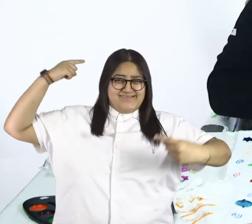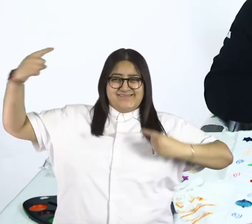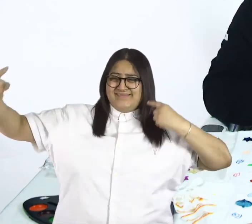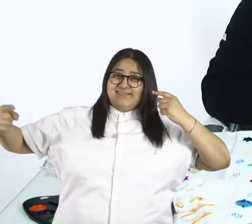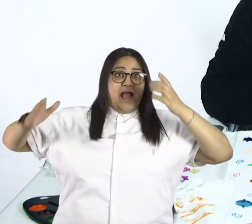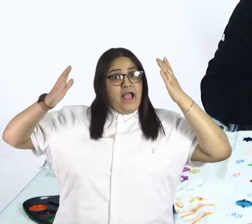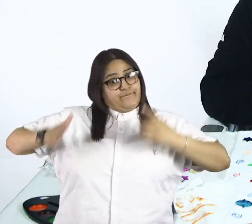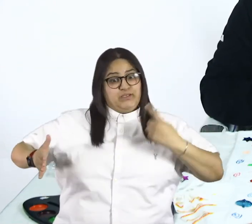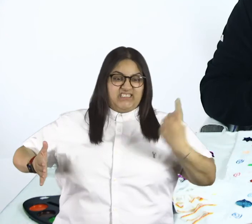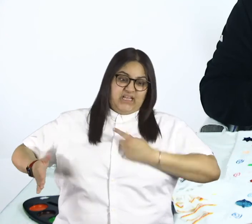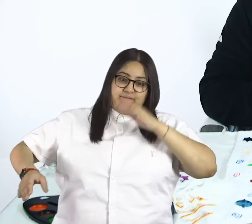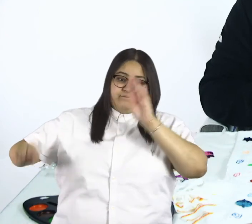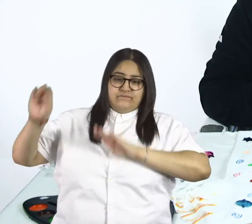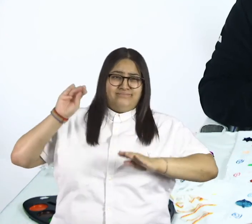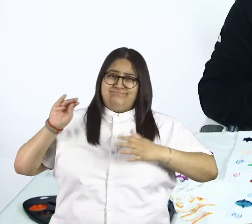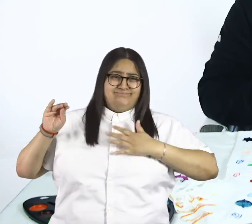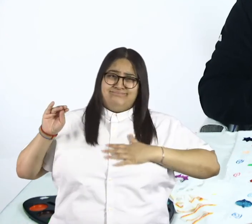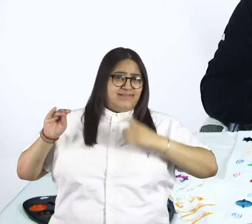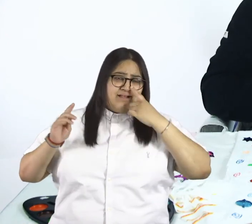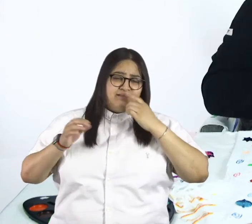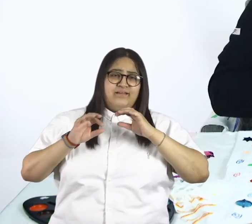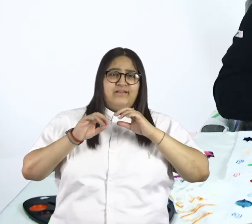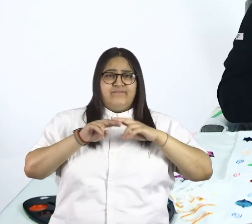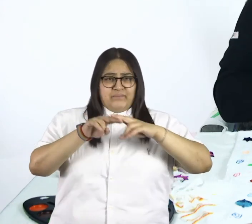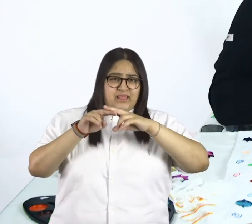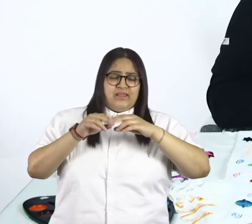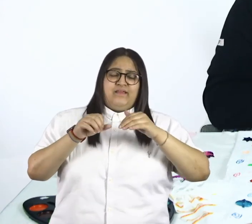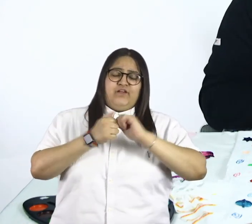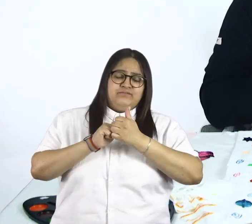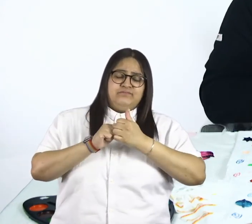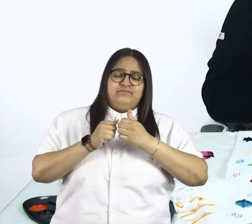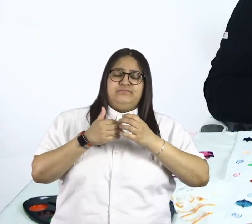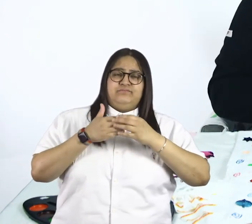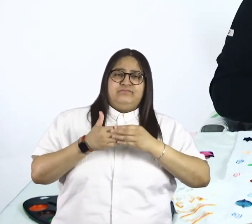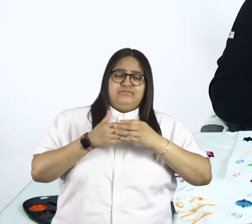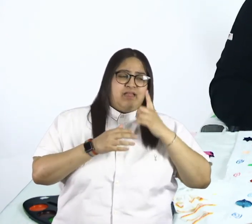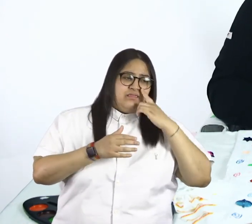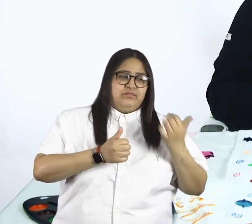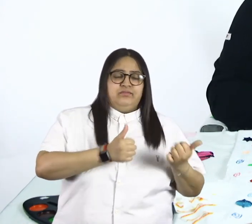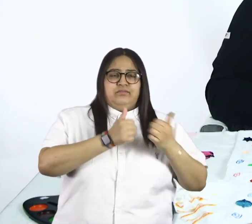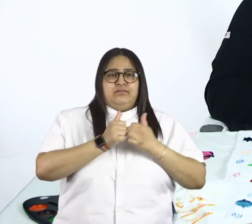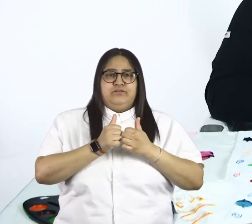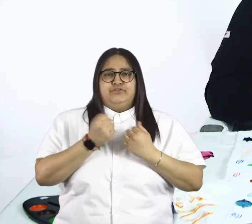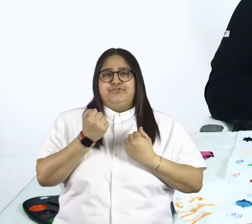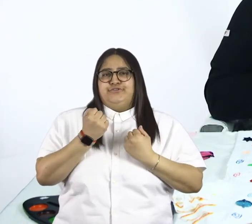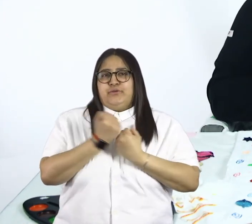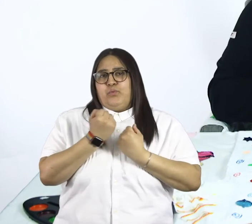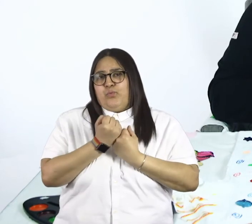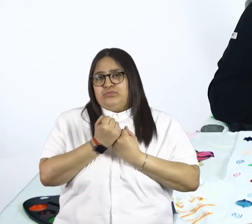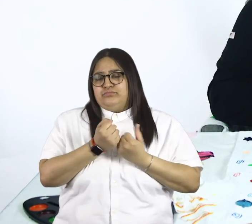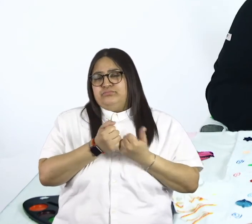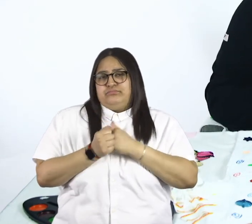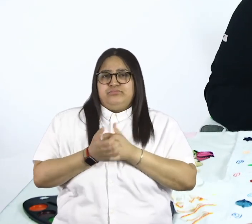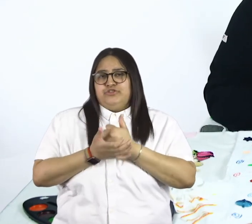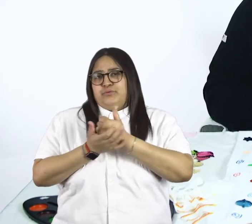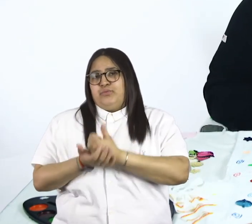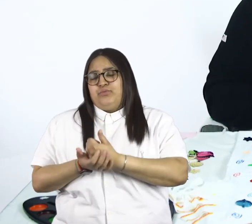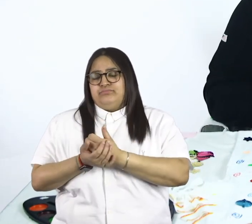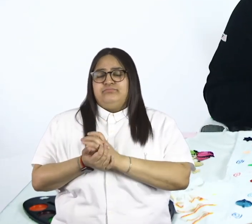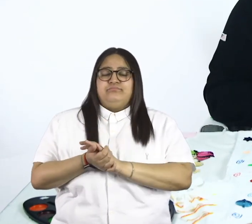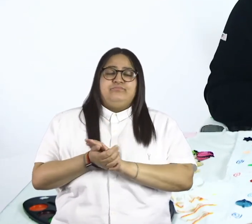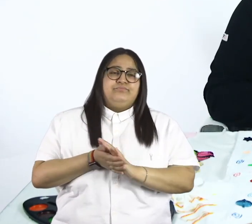own. You can get people involved as well. Maybe 2 of you can work on one t-shirt together, or you can even